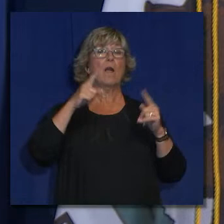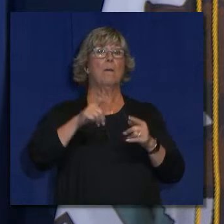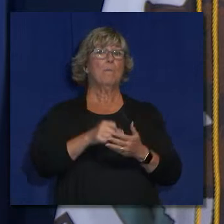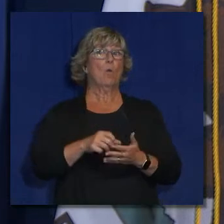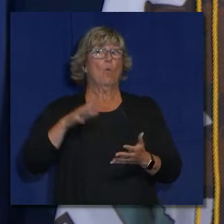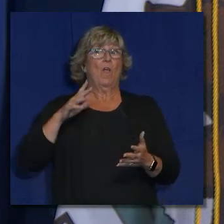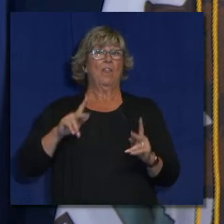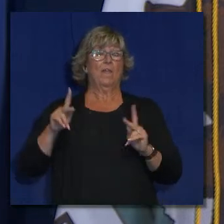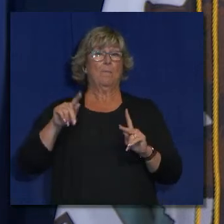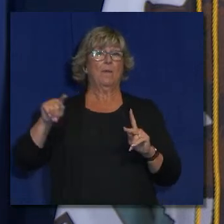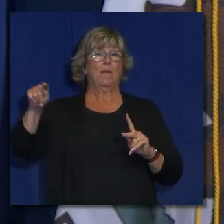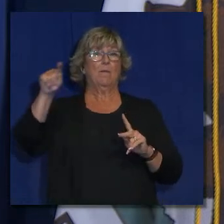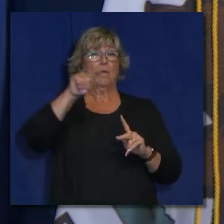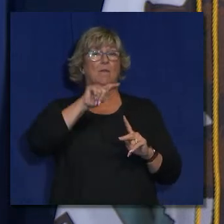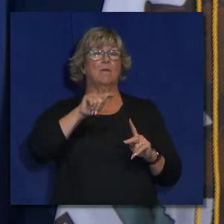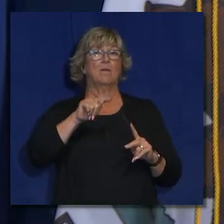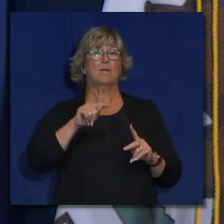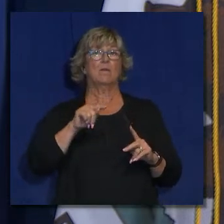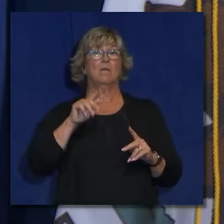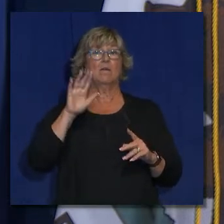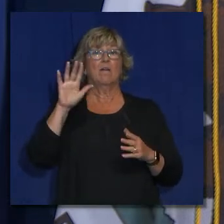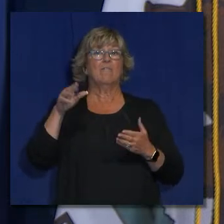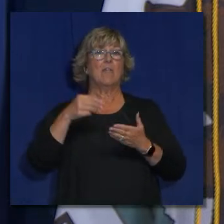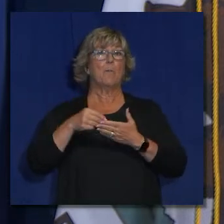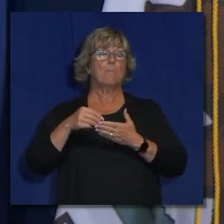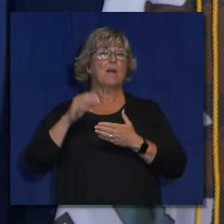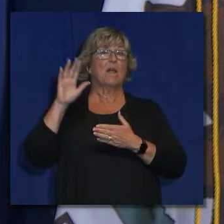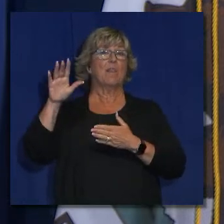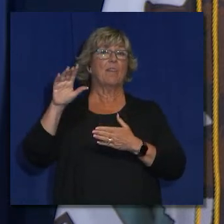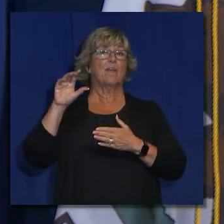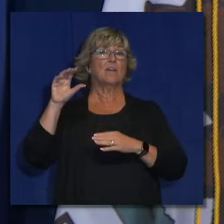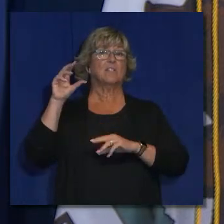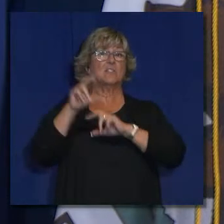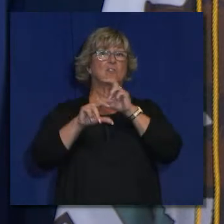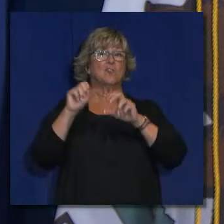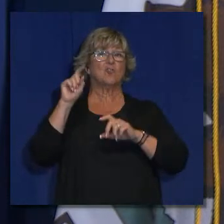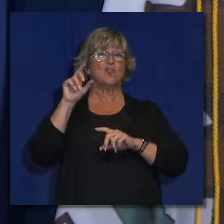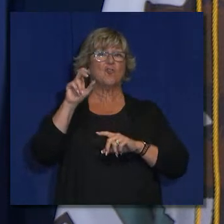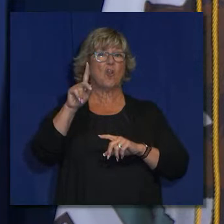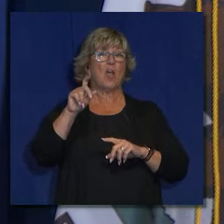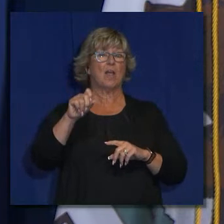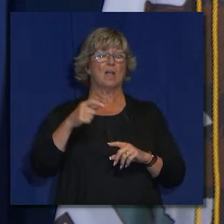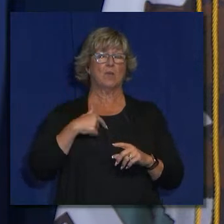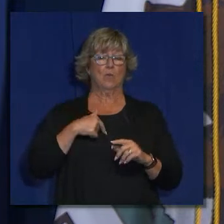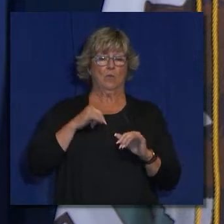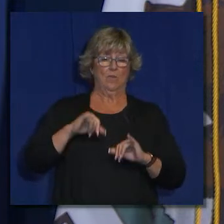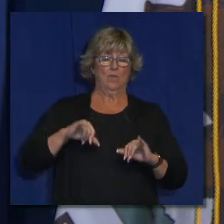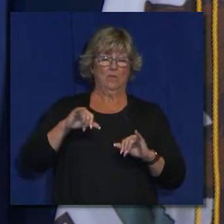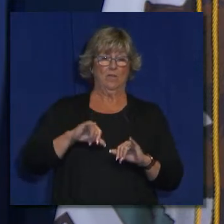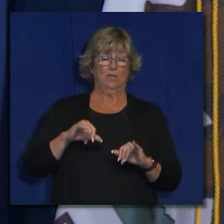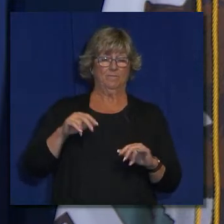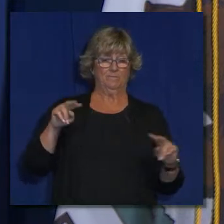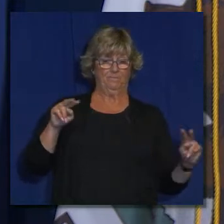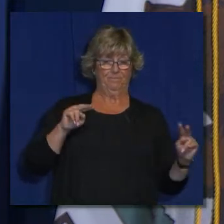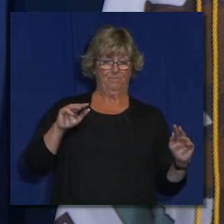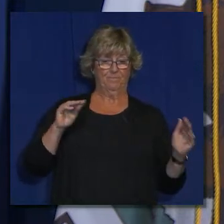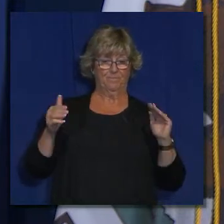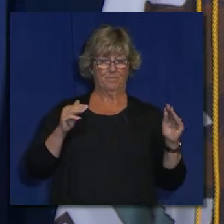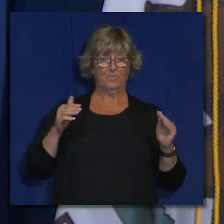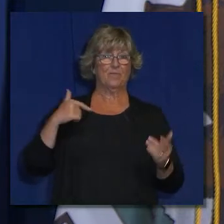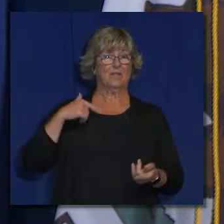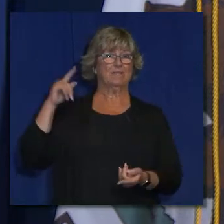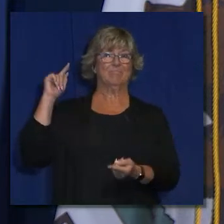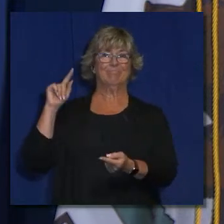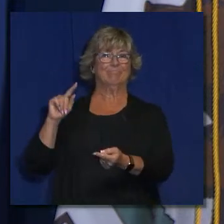wealthy individuals' portfolios of stocks. In California, and we have routinely brought that estimate